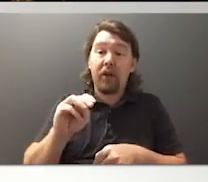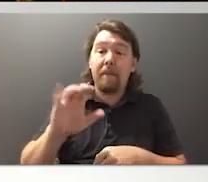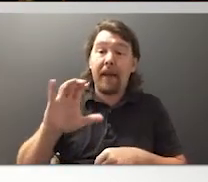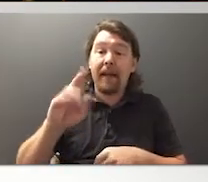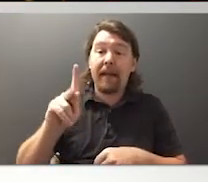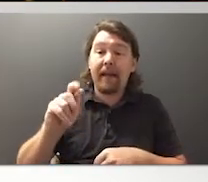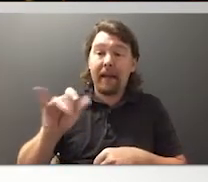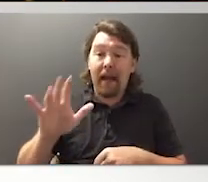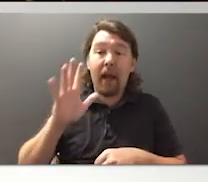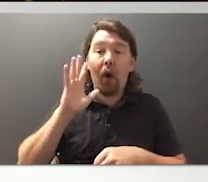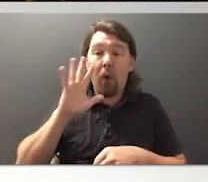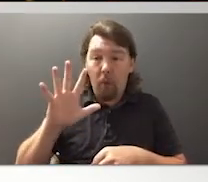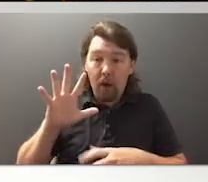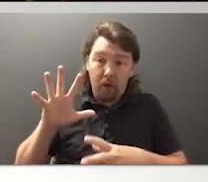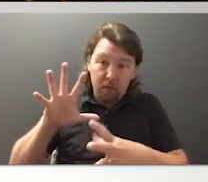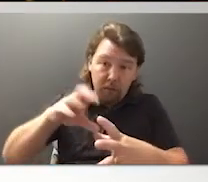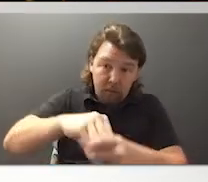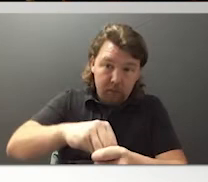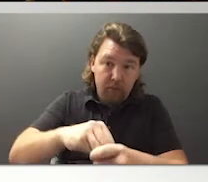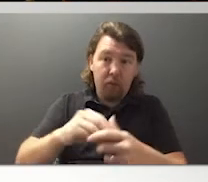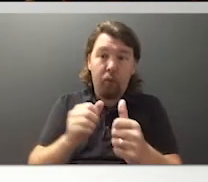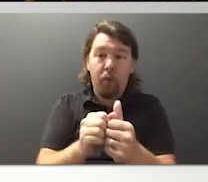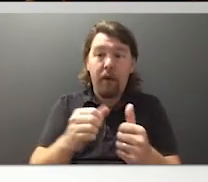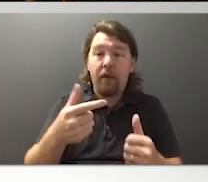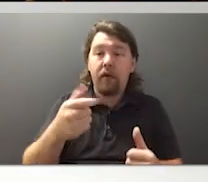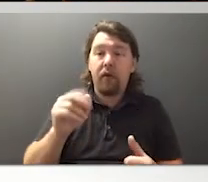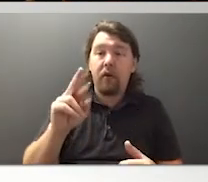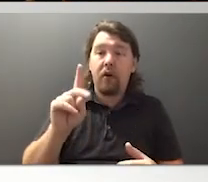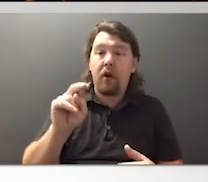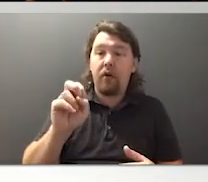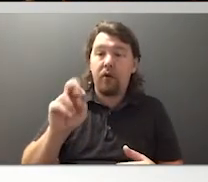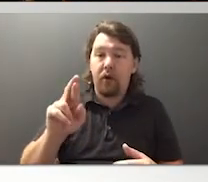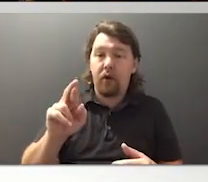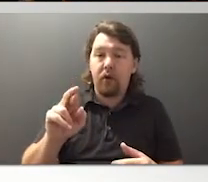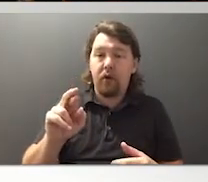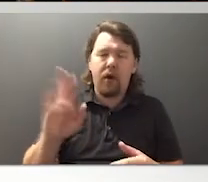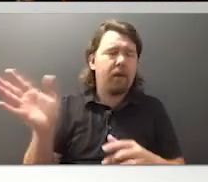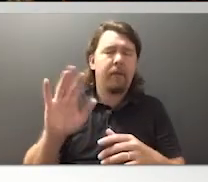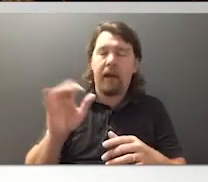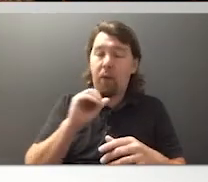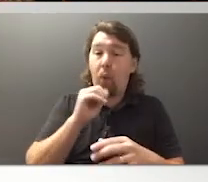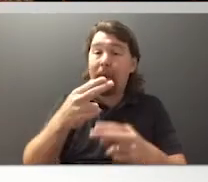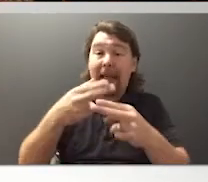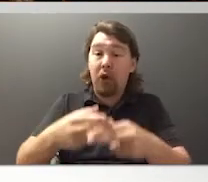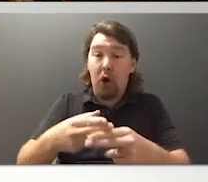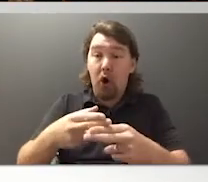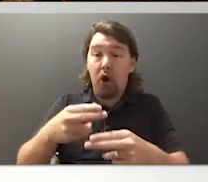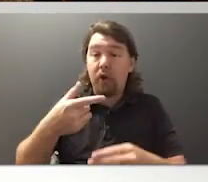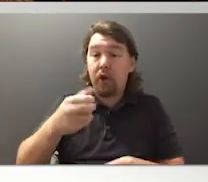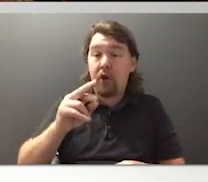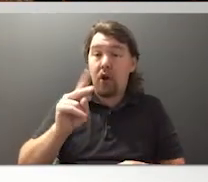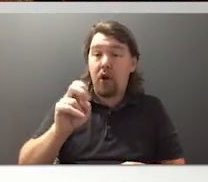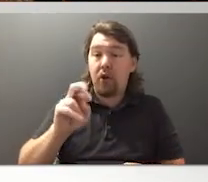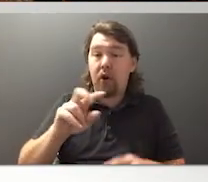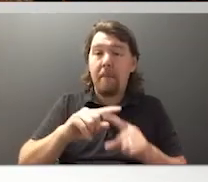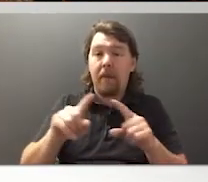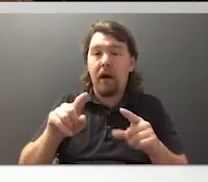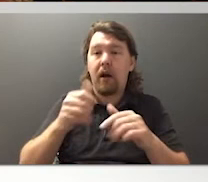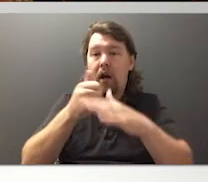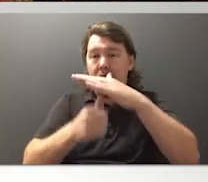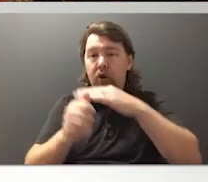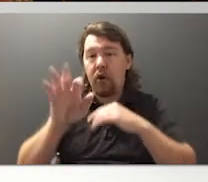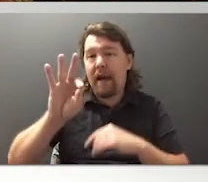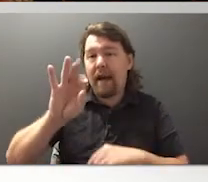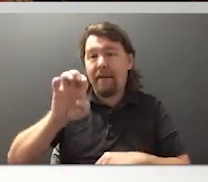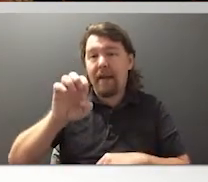into the Gardner, like I've said before, and it will be it won't be called Gardner, but it will be under the FES umbrella of